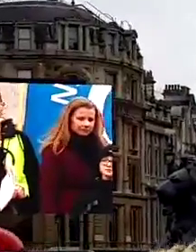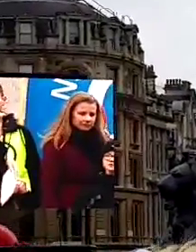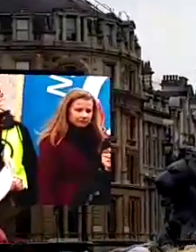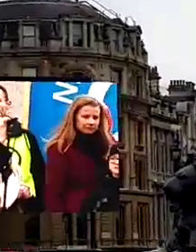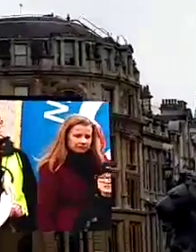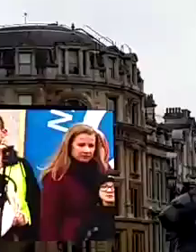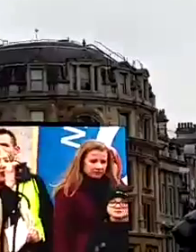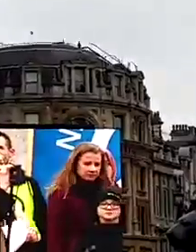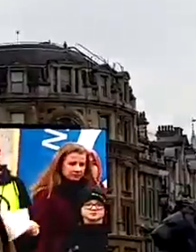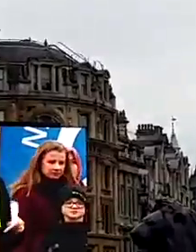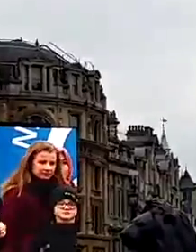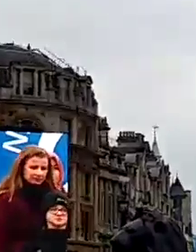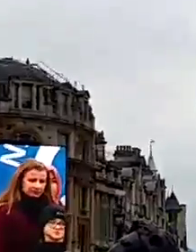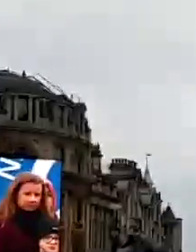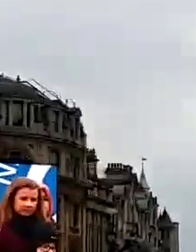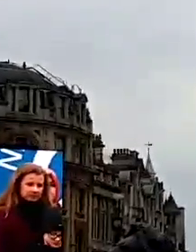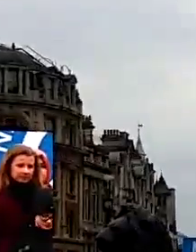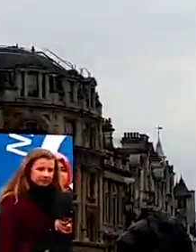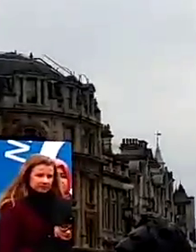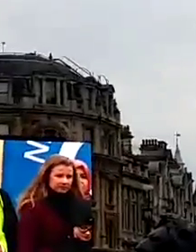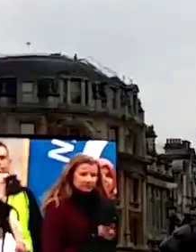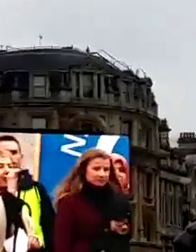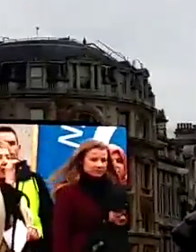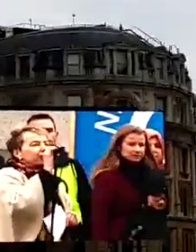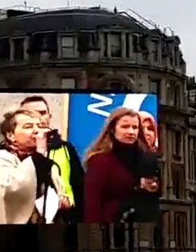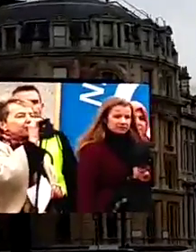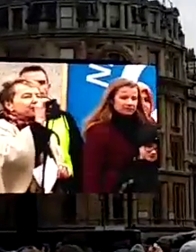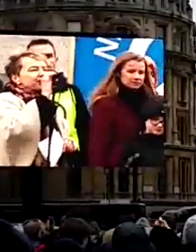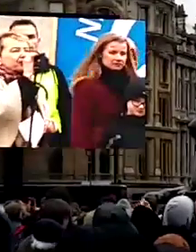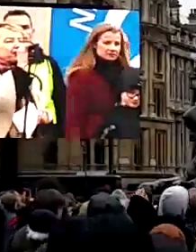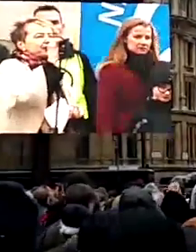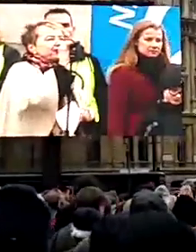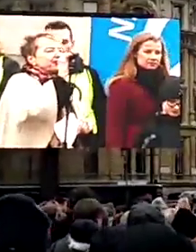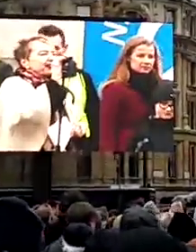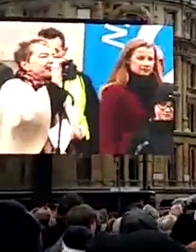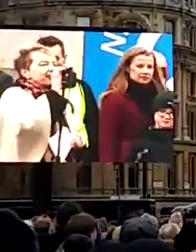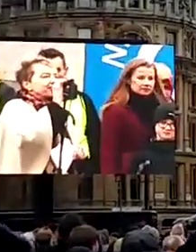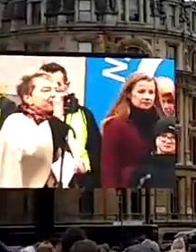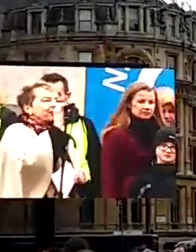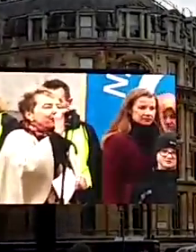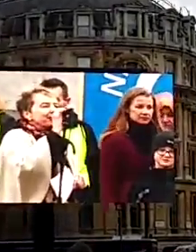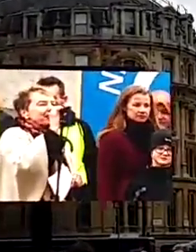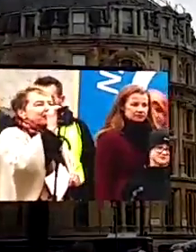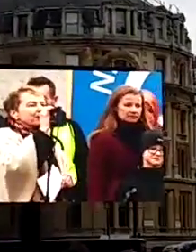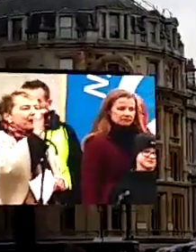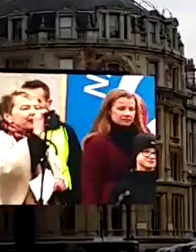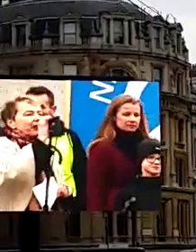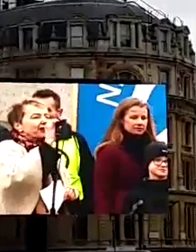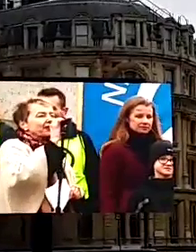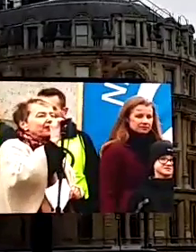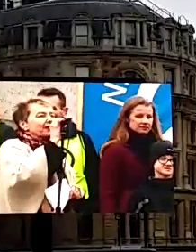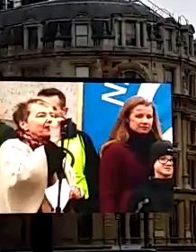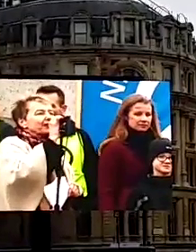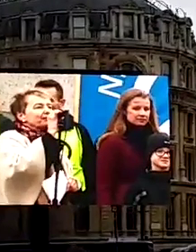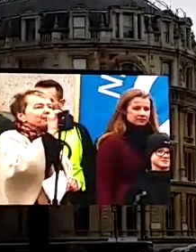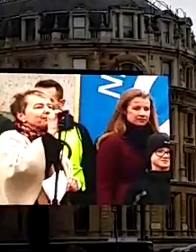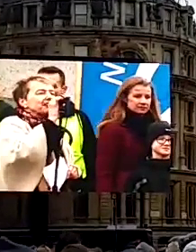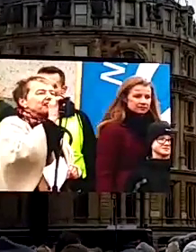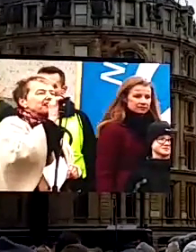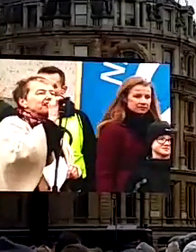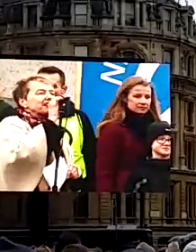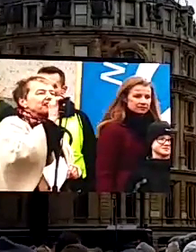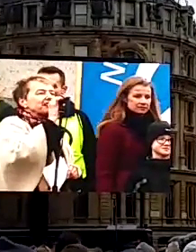the newly resurgent youth and student CND movement. Please